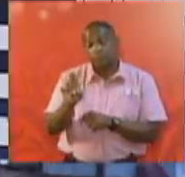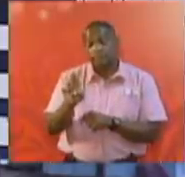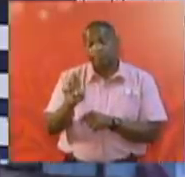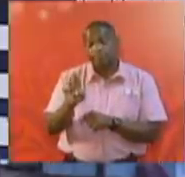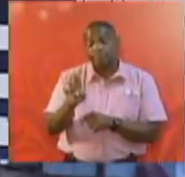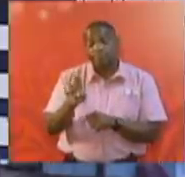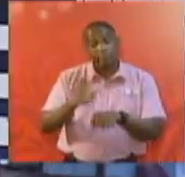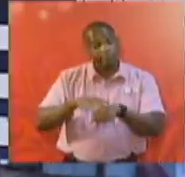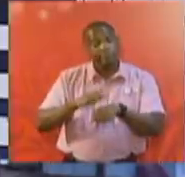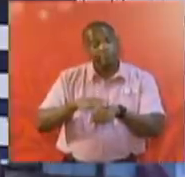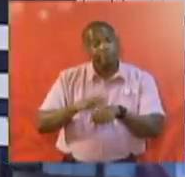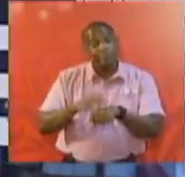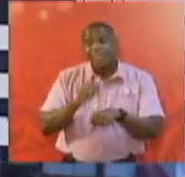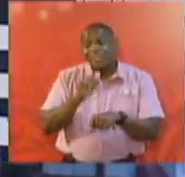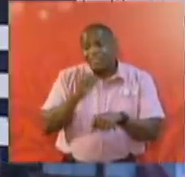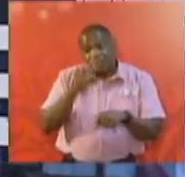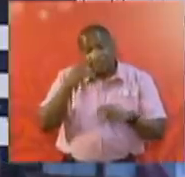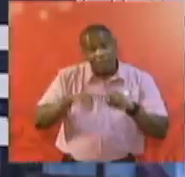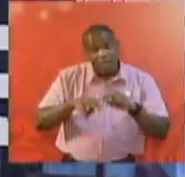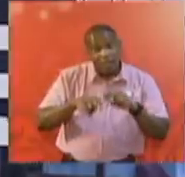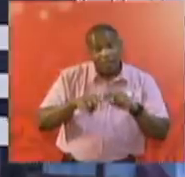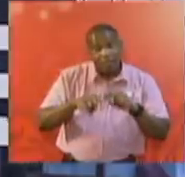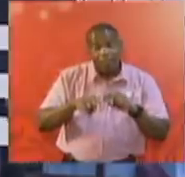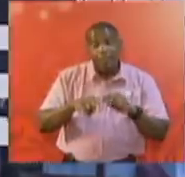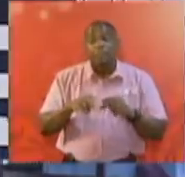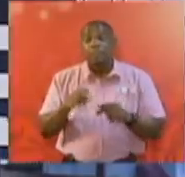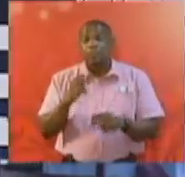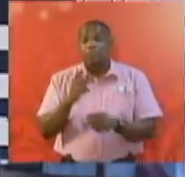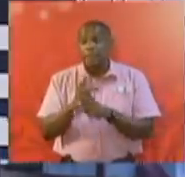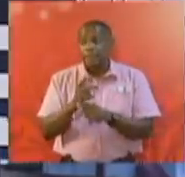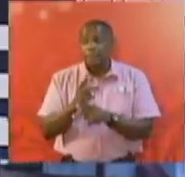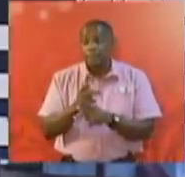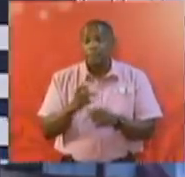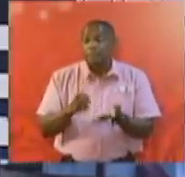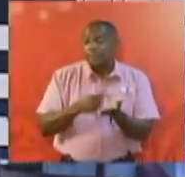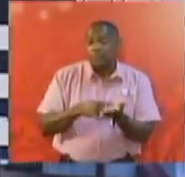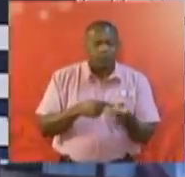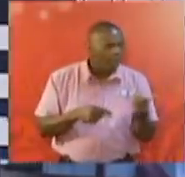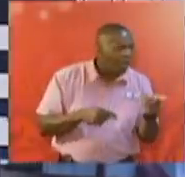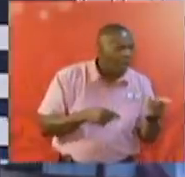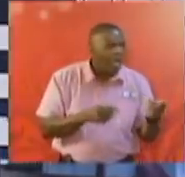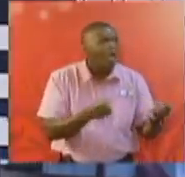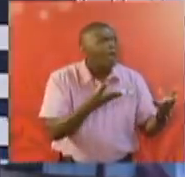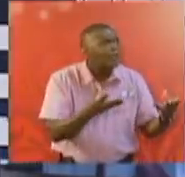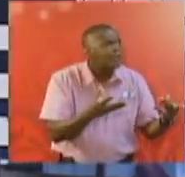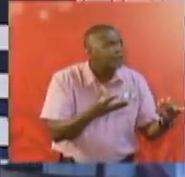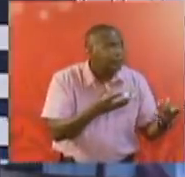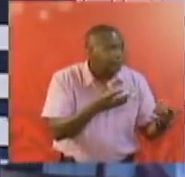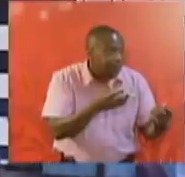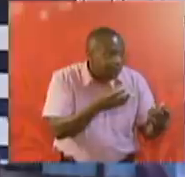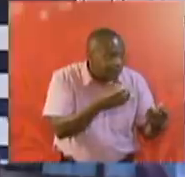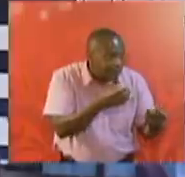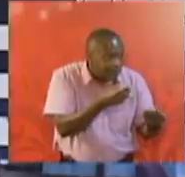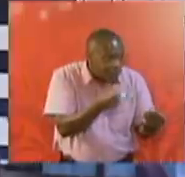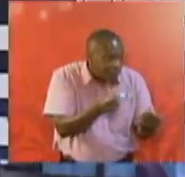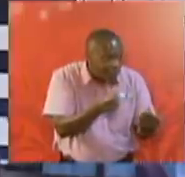I mention something about, oh, we're doing well, we have few patients. Next hour, we have a barrage of patients coming in. I know my